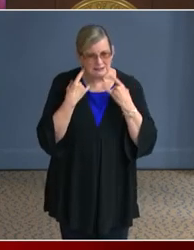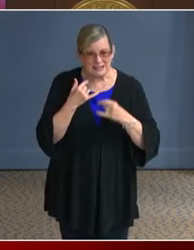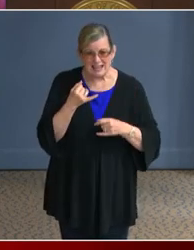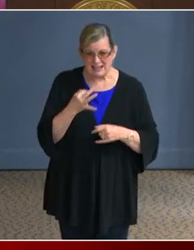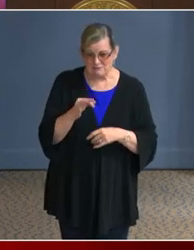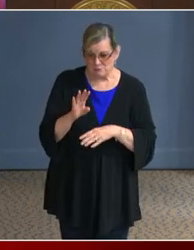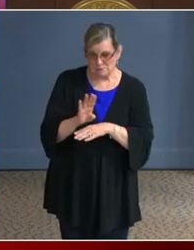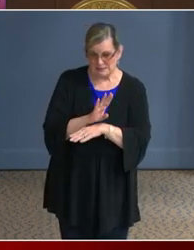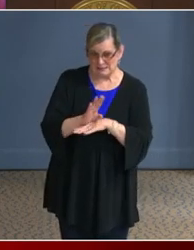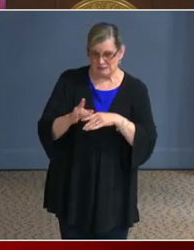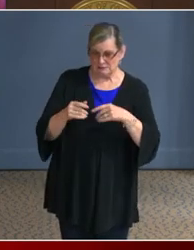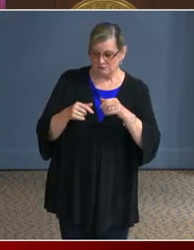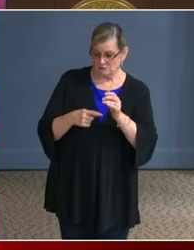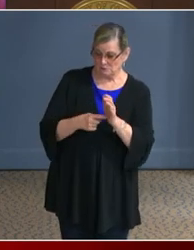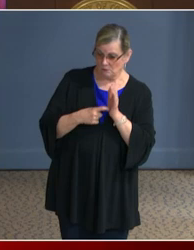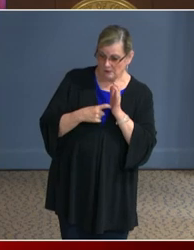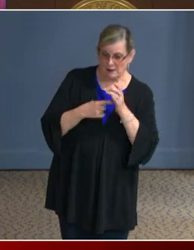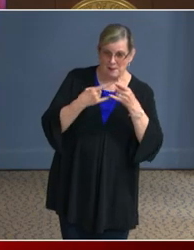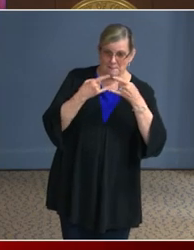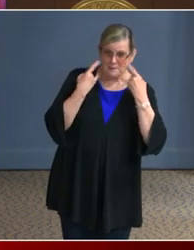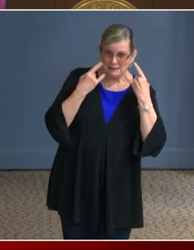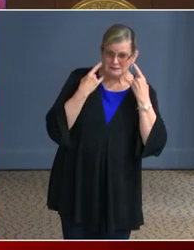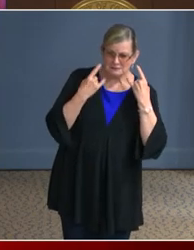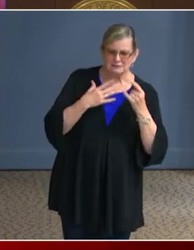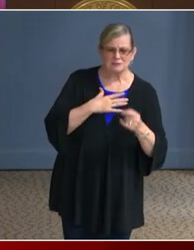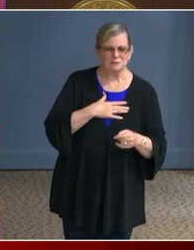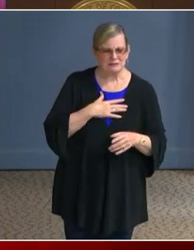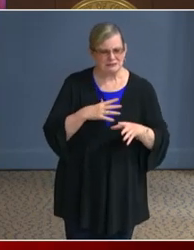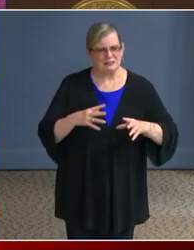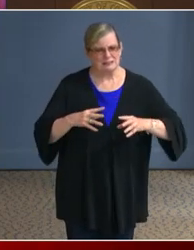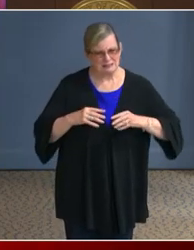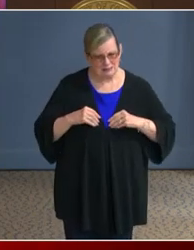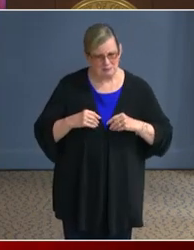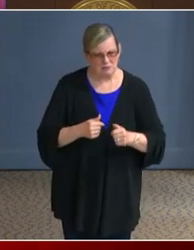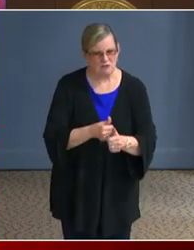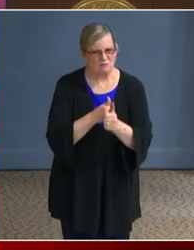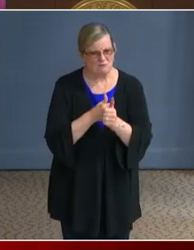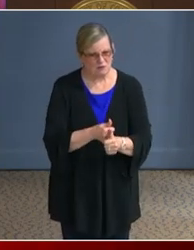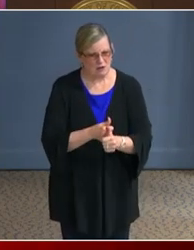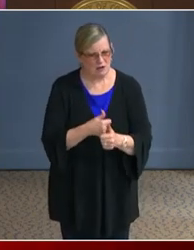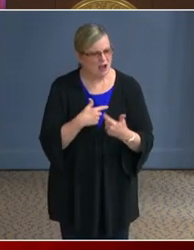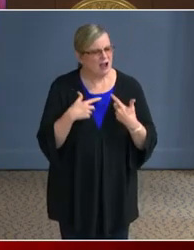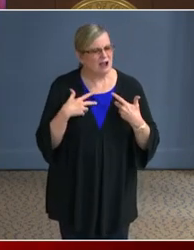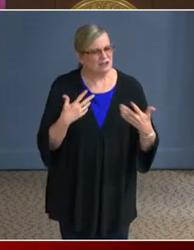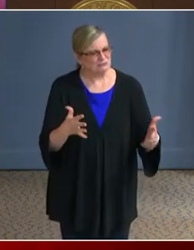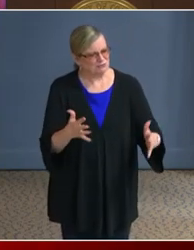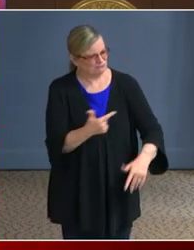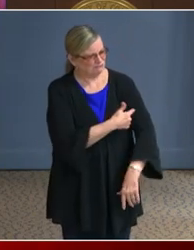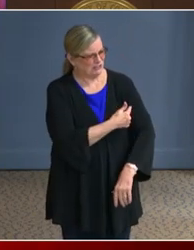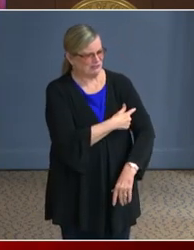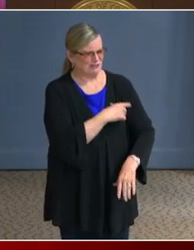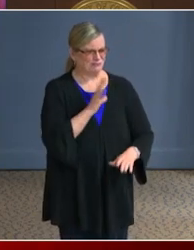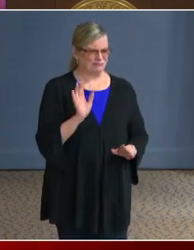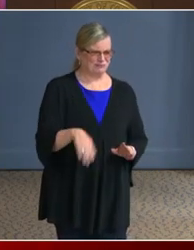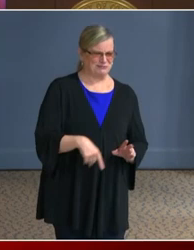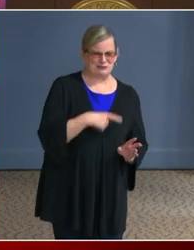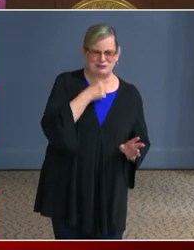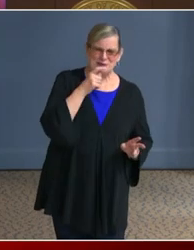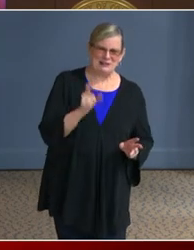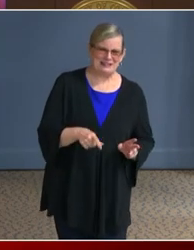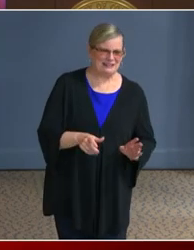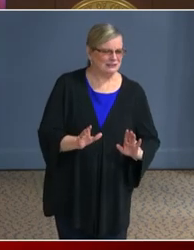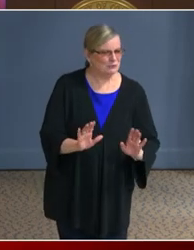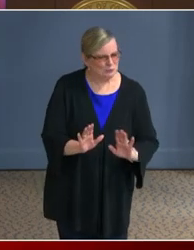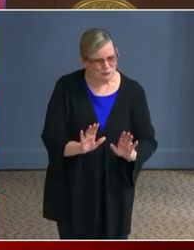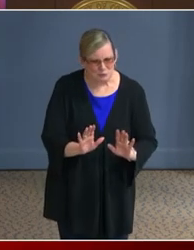that masks are required, then you must follow their request for you to wear a mask, or they could